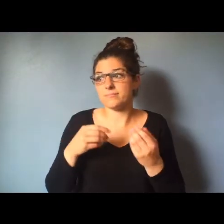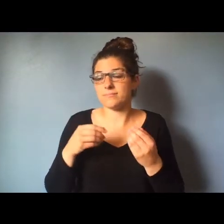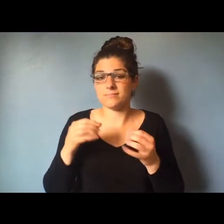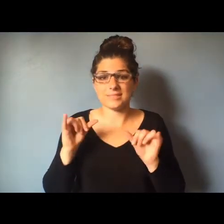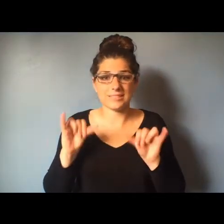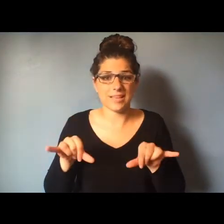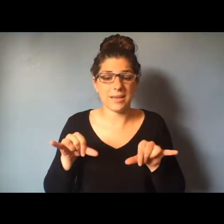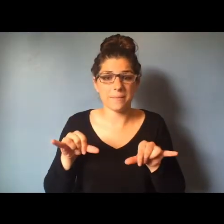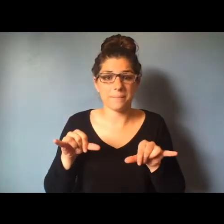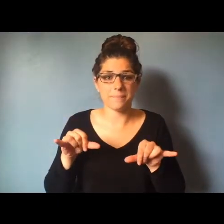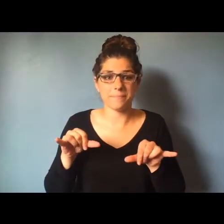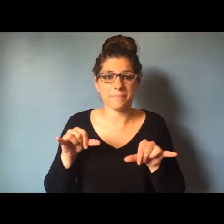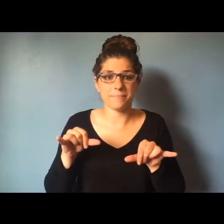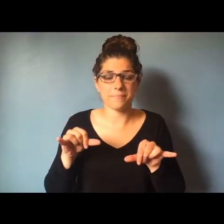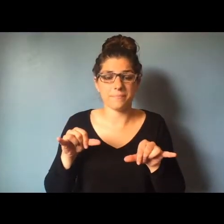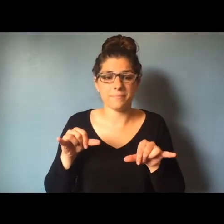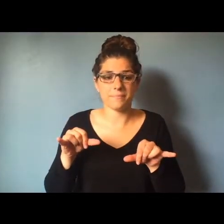same